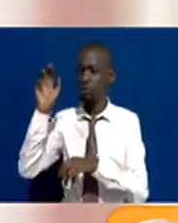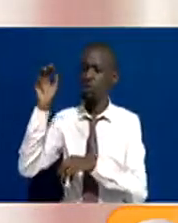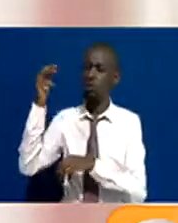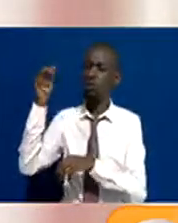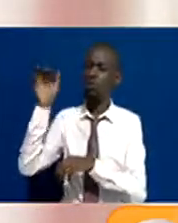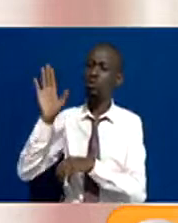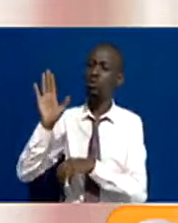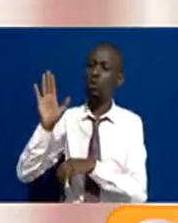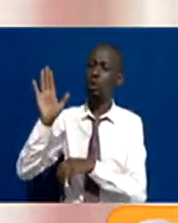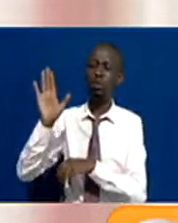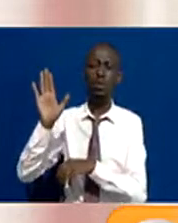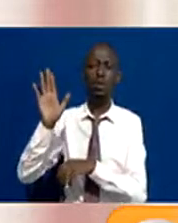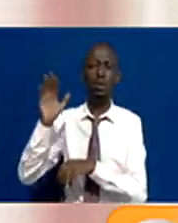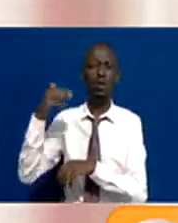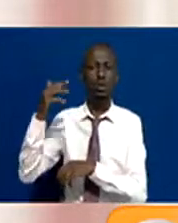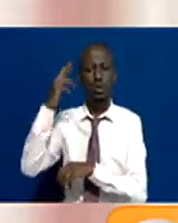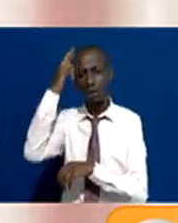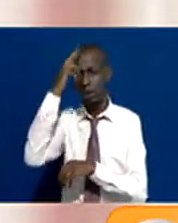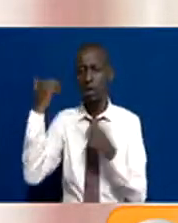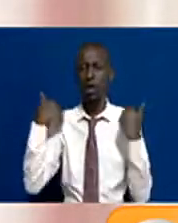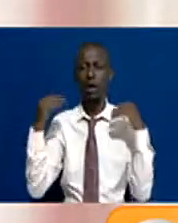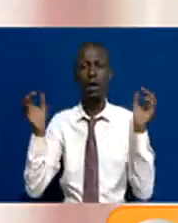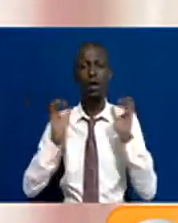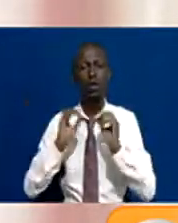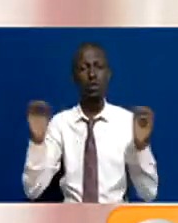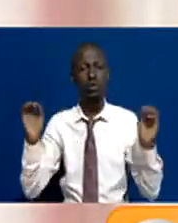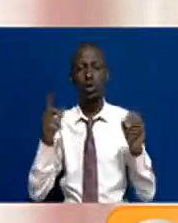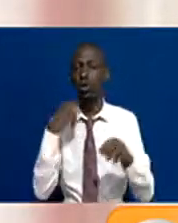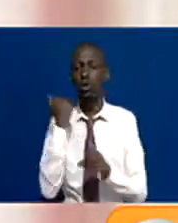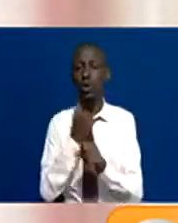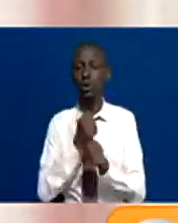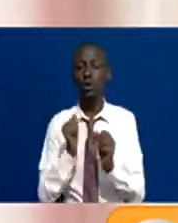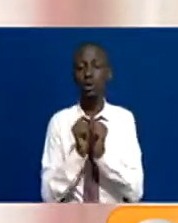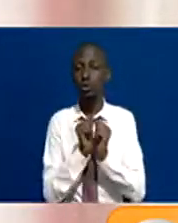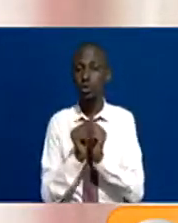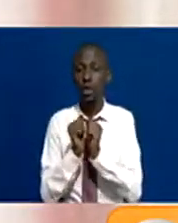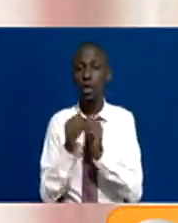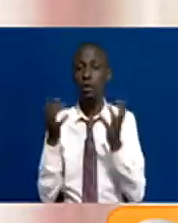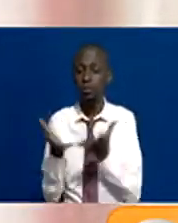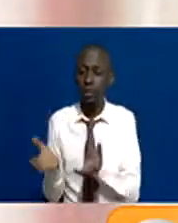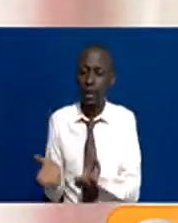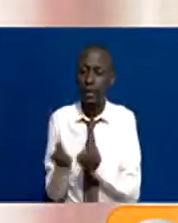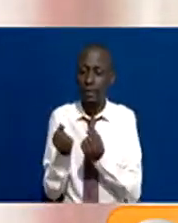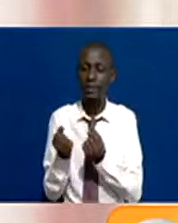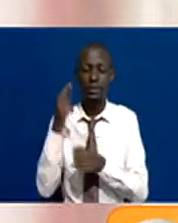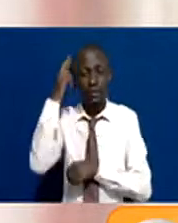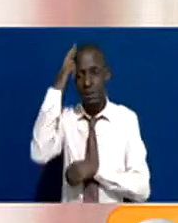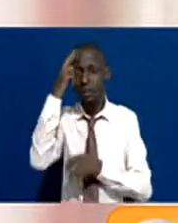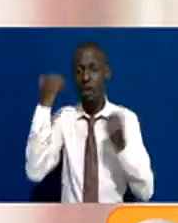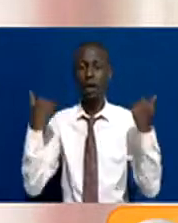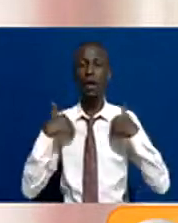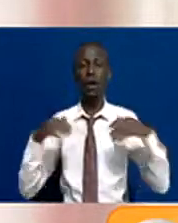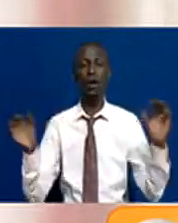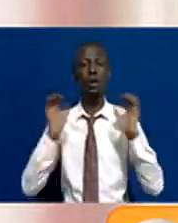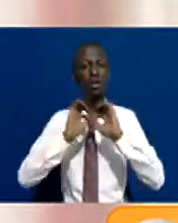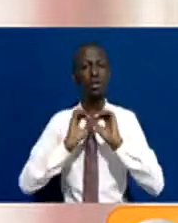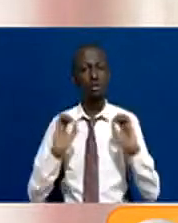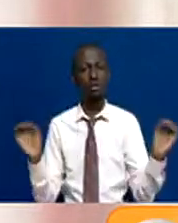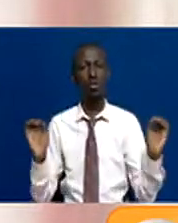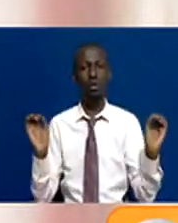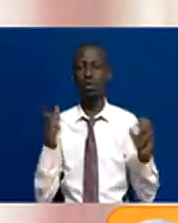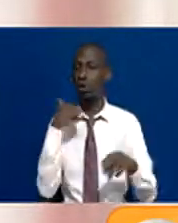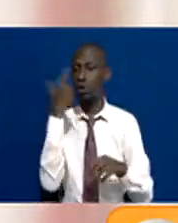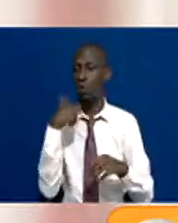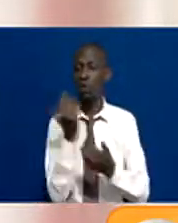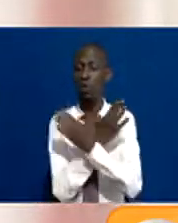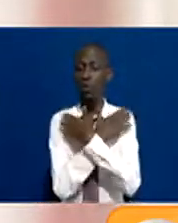no reason. I had my employees being arrested for no reason. Now, anyone who was